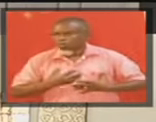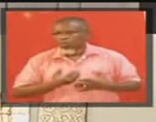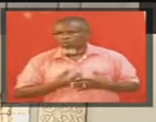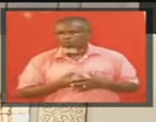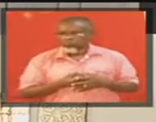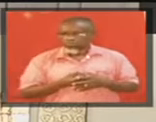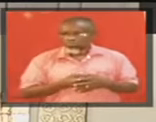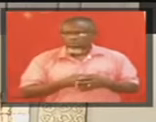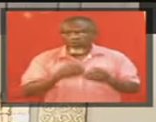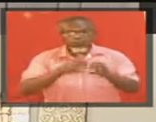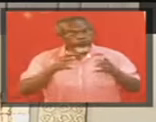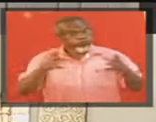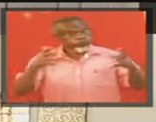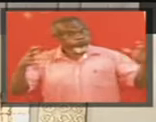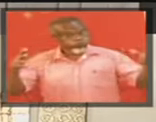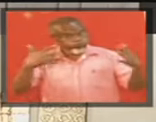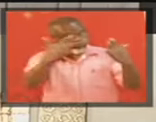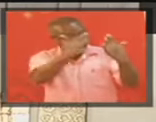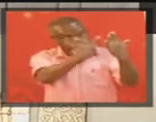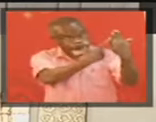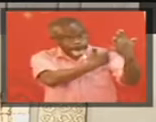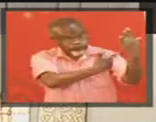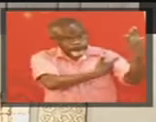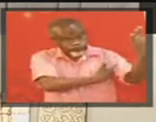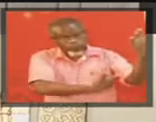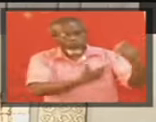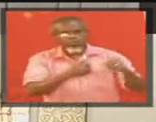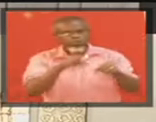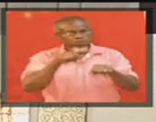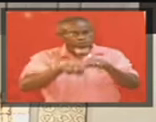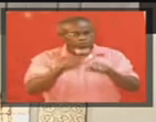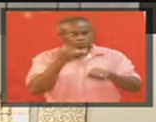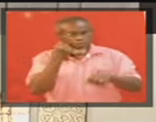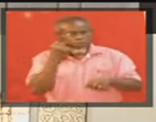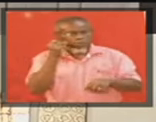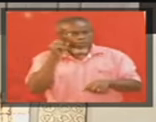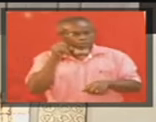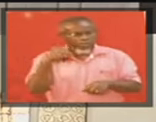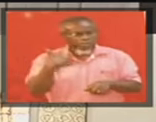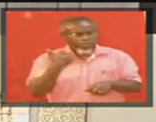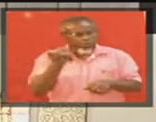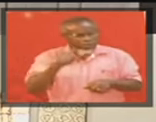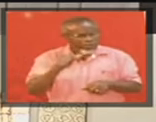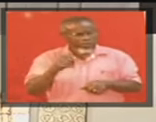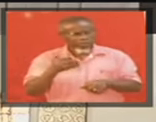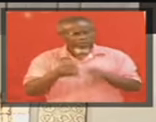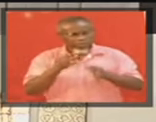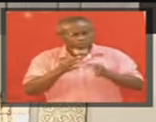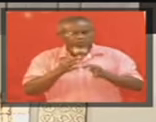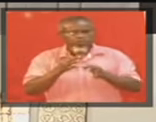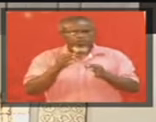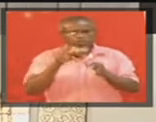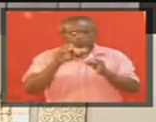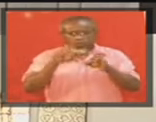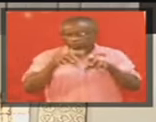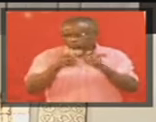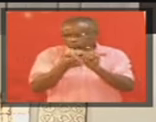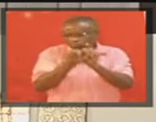cover all of the major symptoms that someone can experience if you have acquired COVID-19